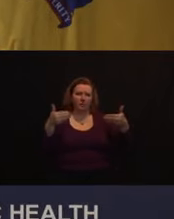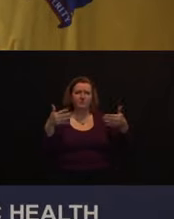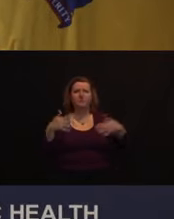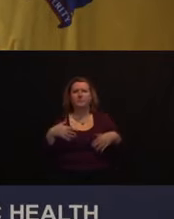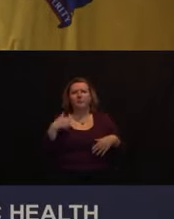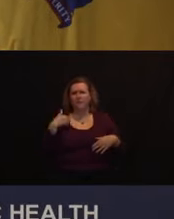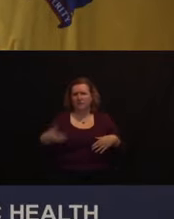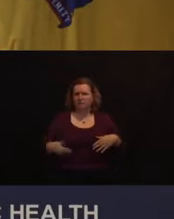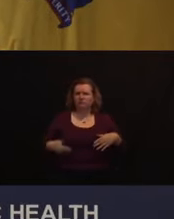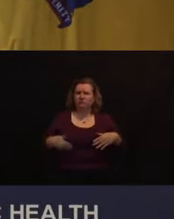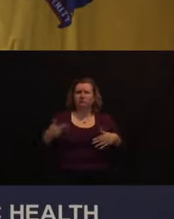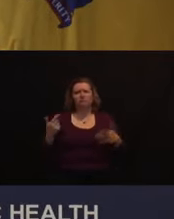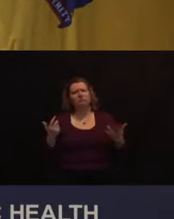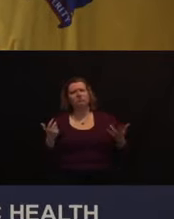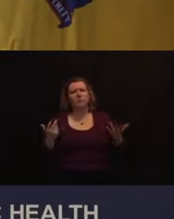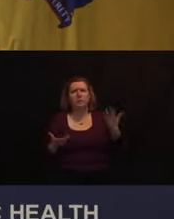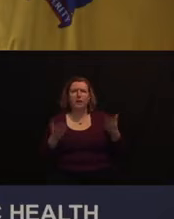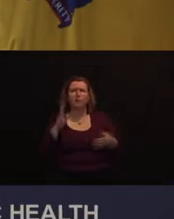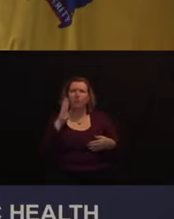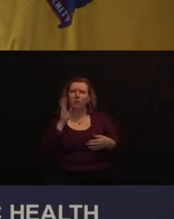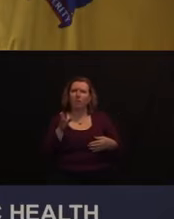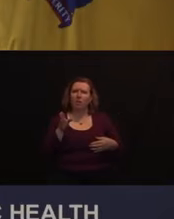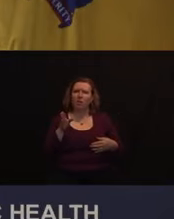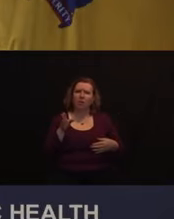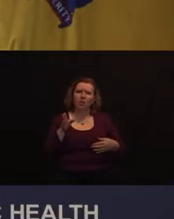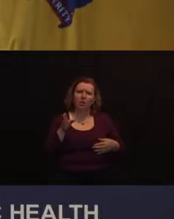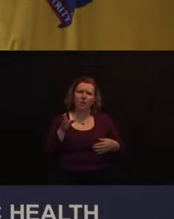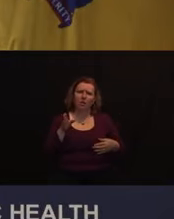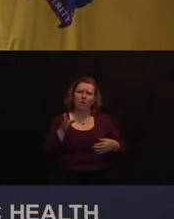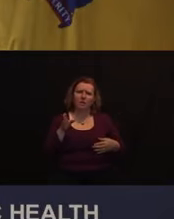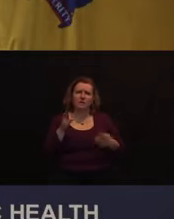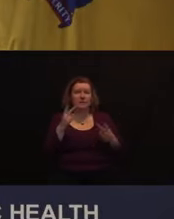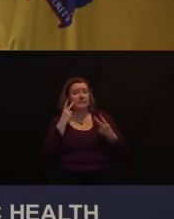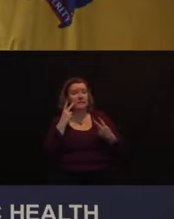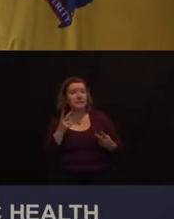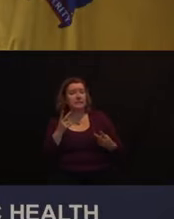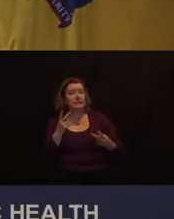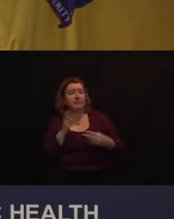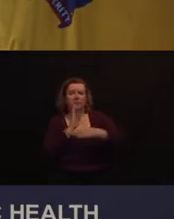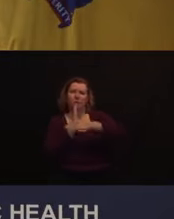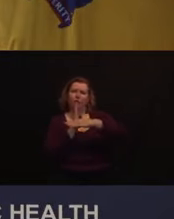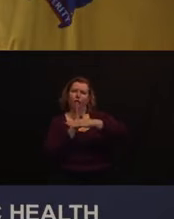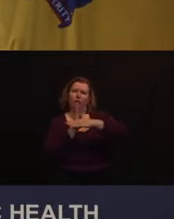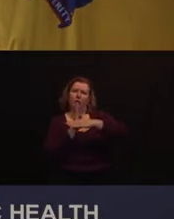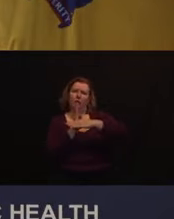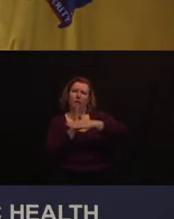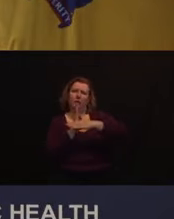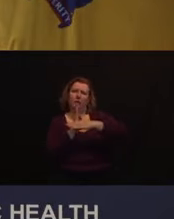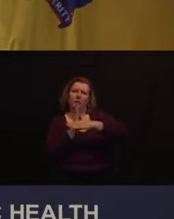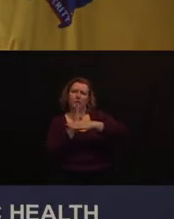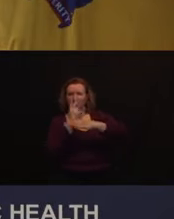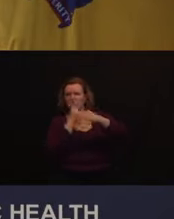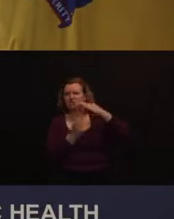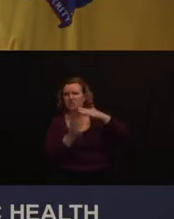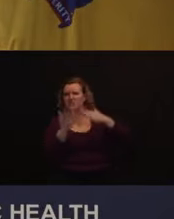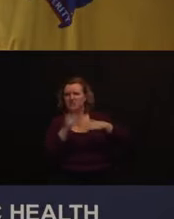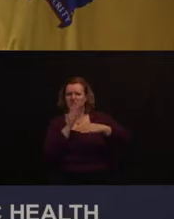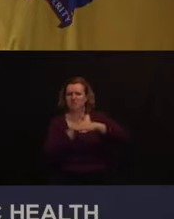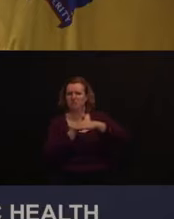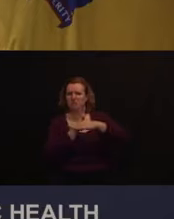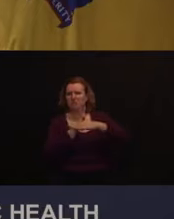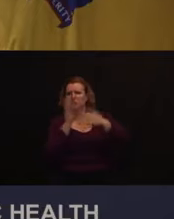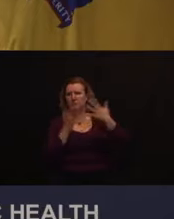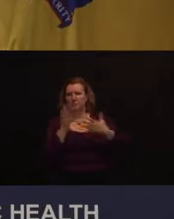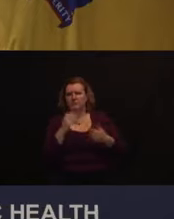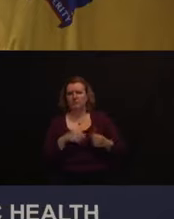we're in for the moderate reality. There's a very good, I think you agree with me, There's a really good piece in the New York